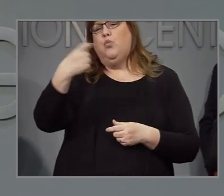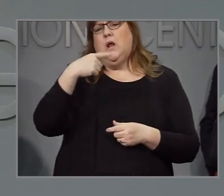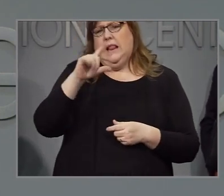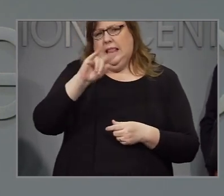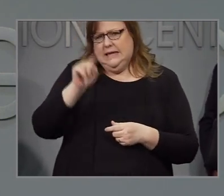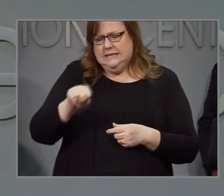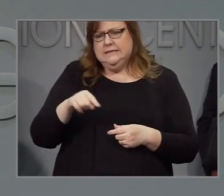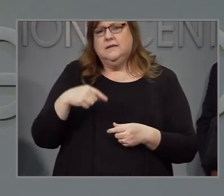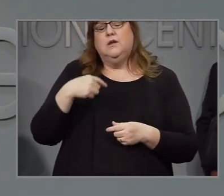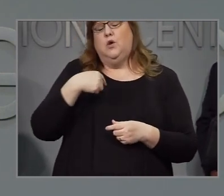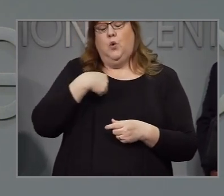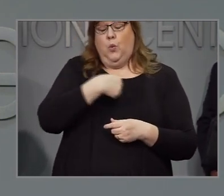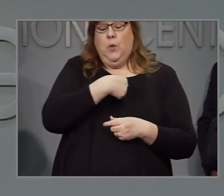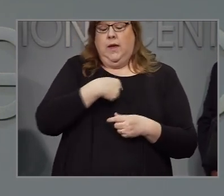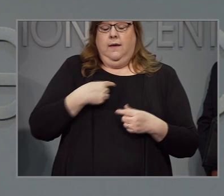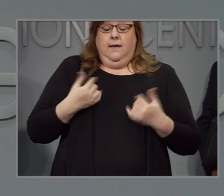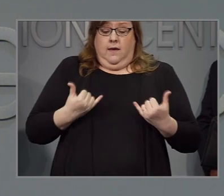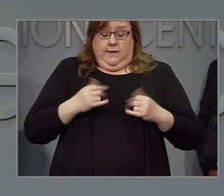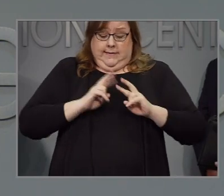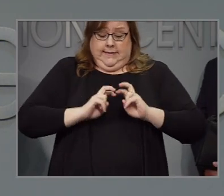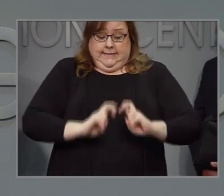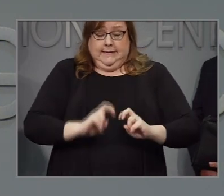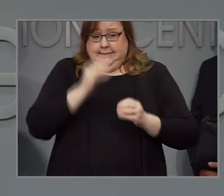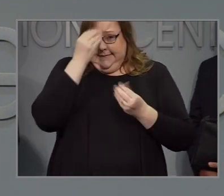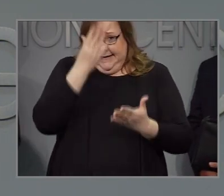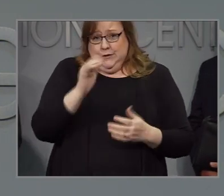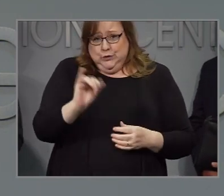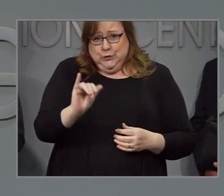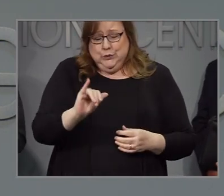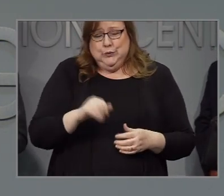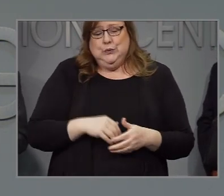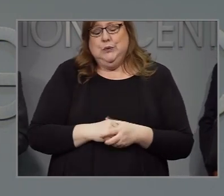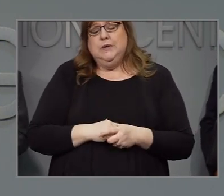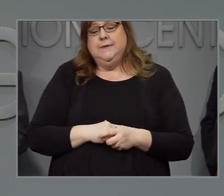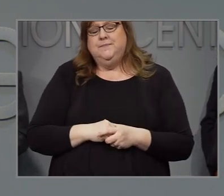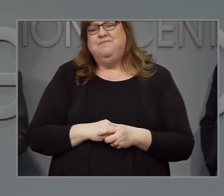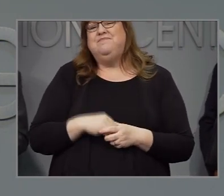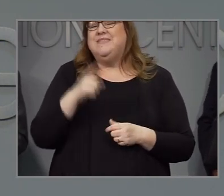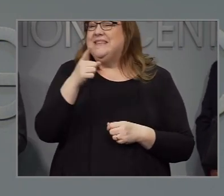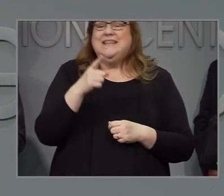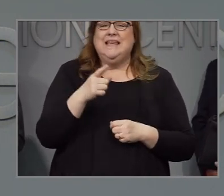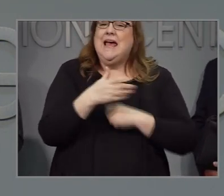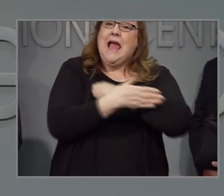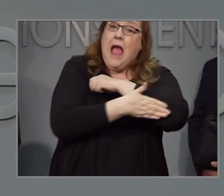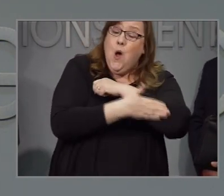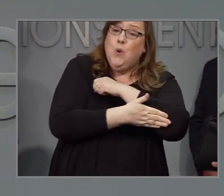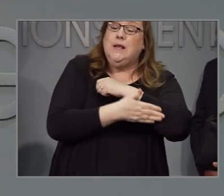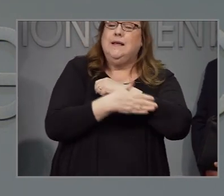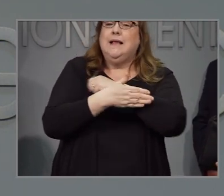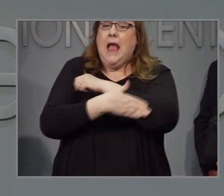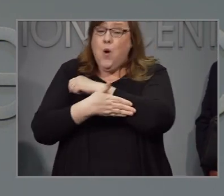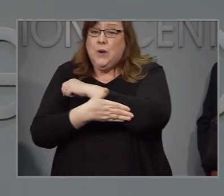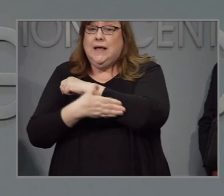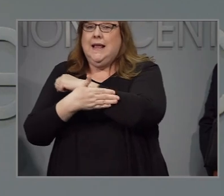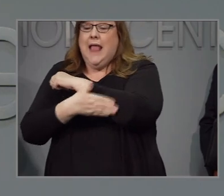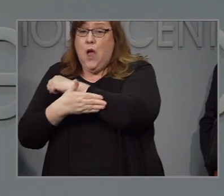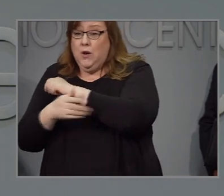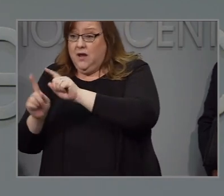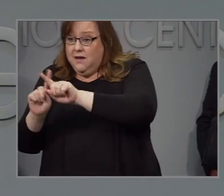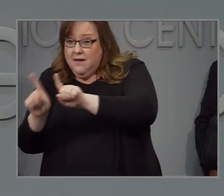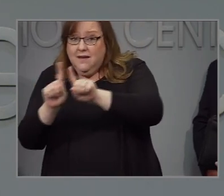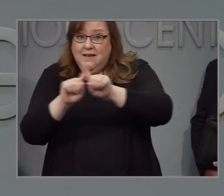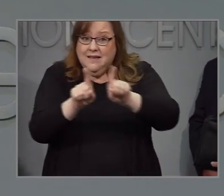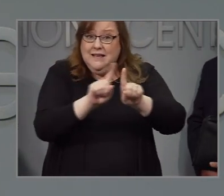wanting to look at the data. What I would say is that at the county level, county by county, that really